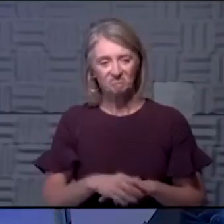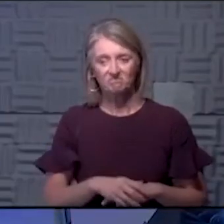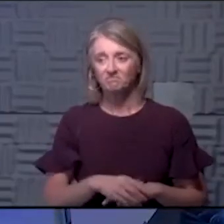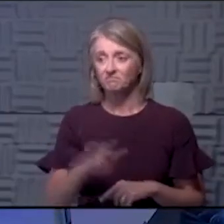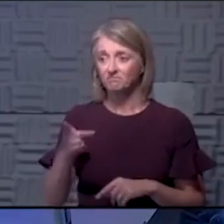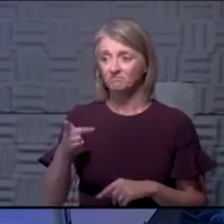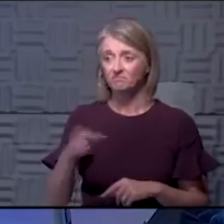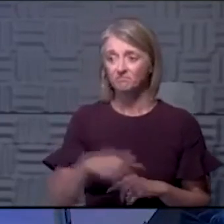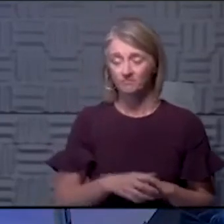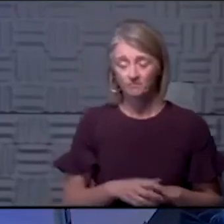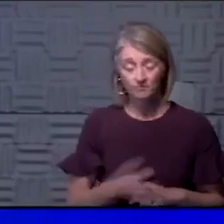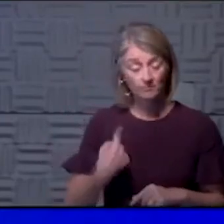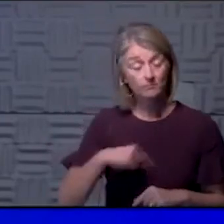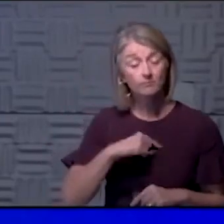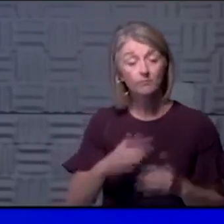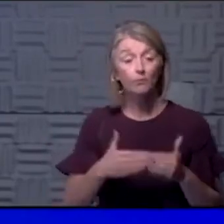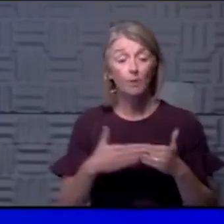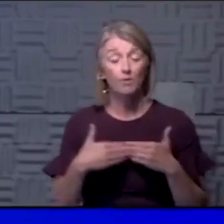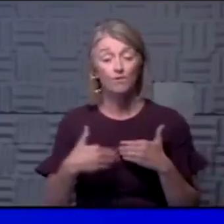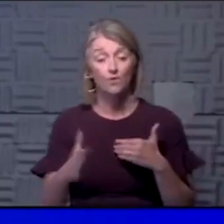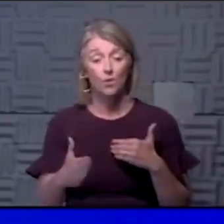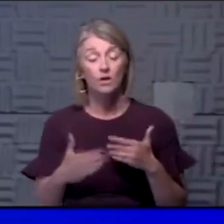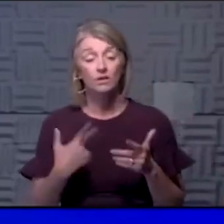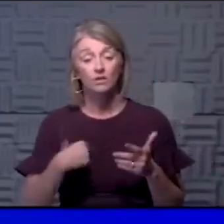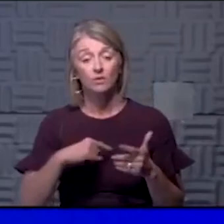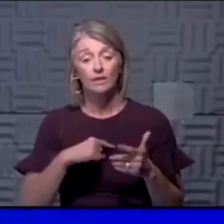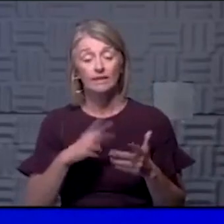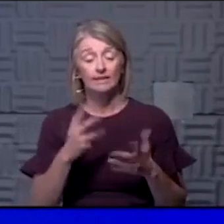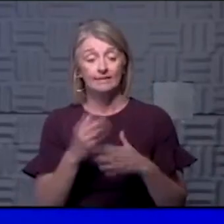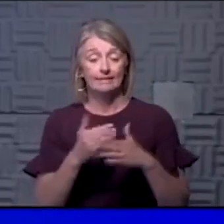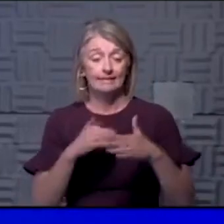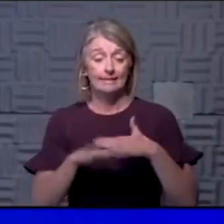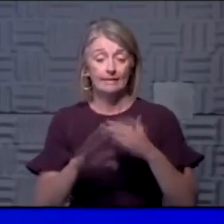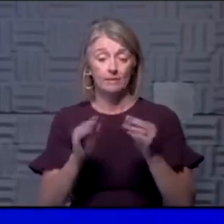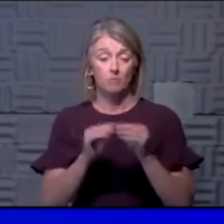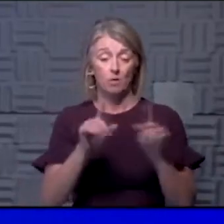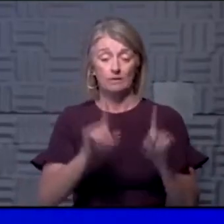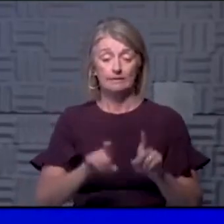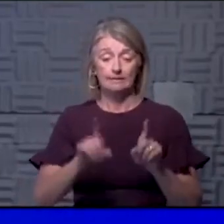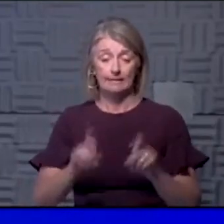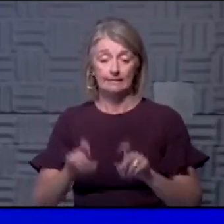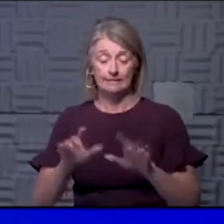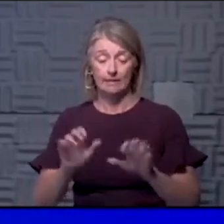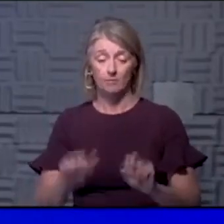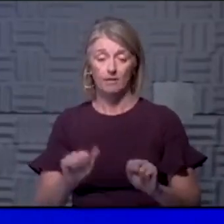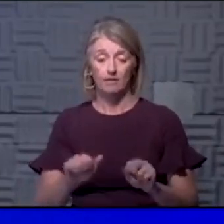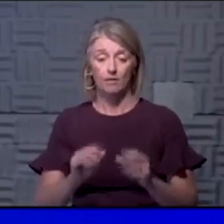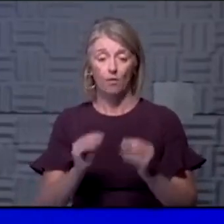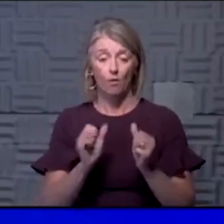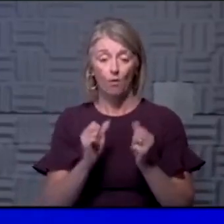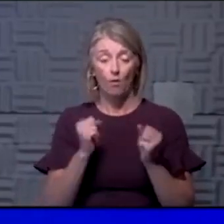Hawkeye? Yeah, I think as we move forward into this and we get more testing capacity, hopefully